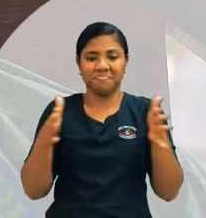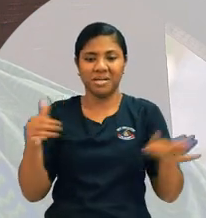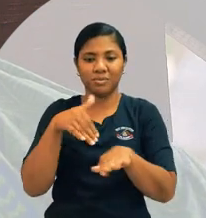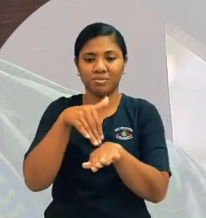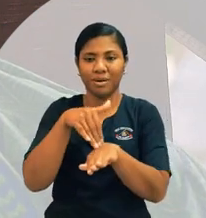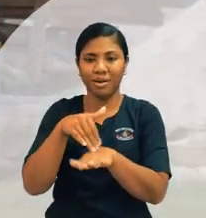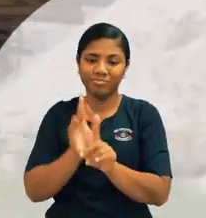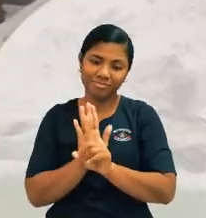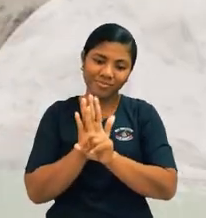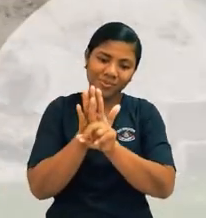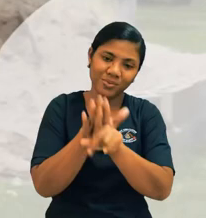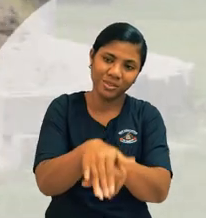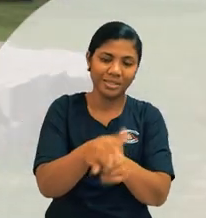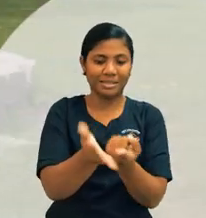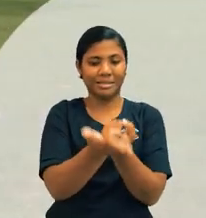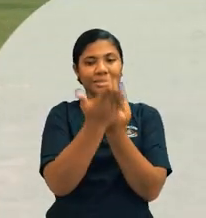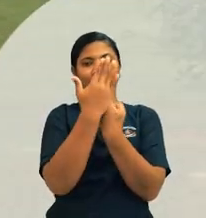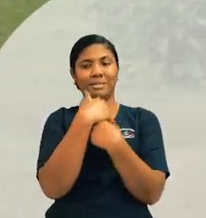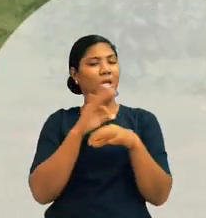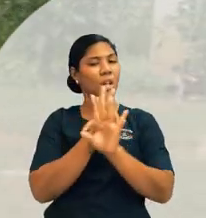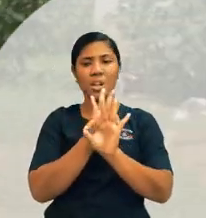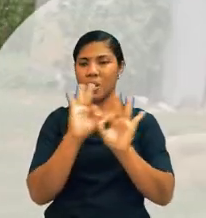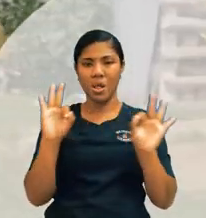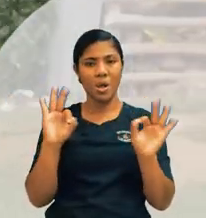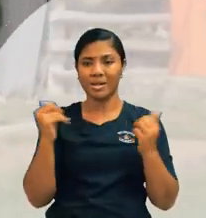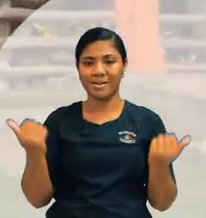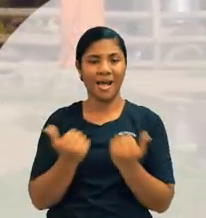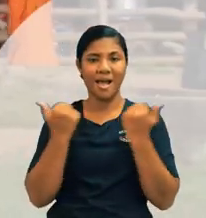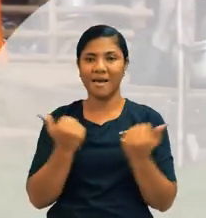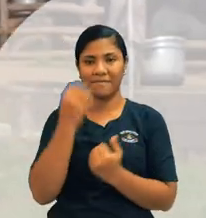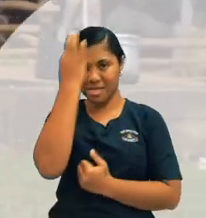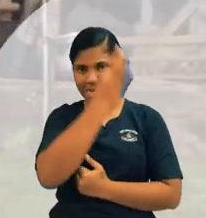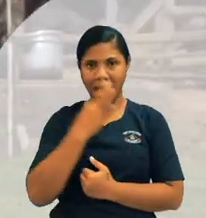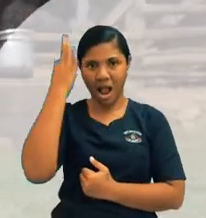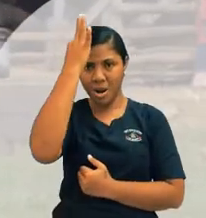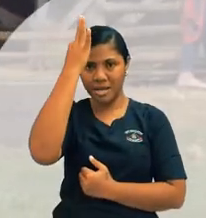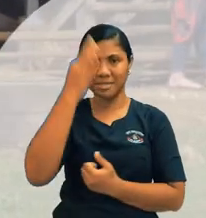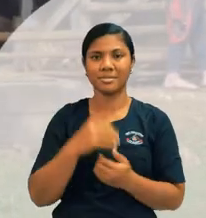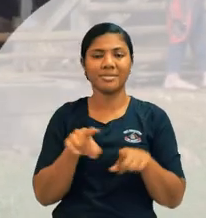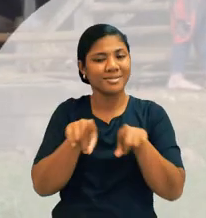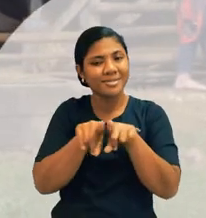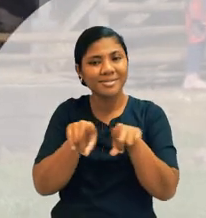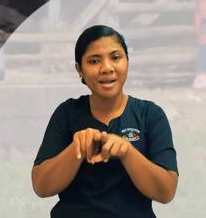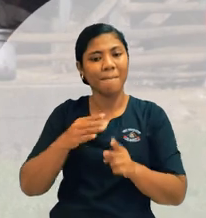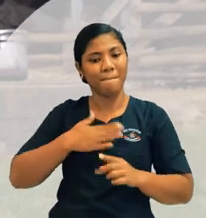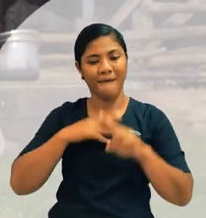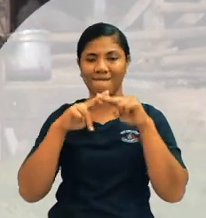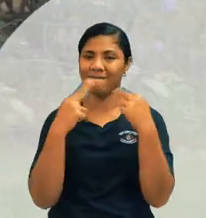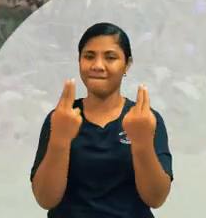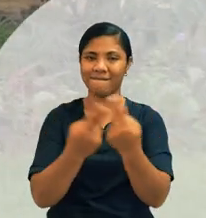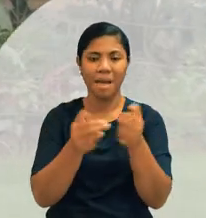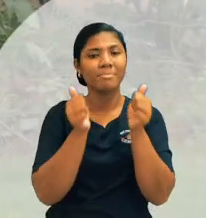lato I tu la whainga nga. O le a fianga tele la le a lewa ia I tono se mato a inga. Ona ua o le wha amai. Ia wa